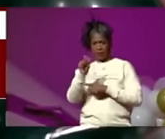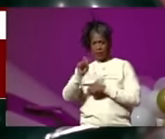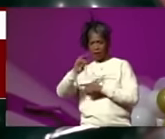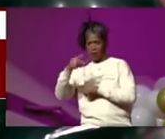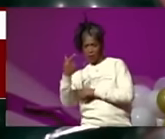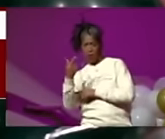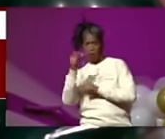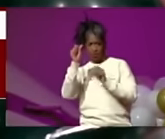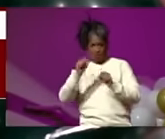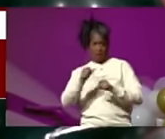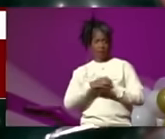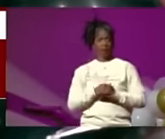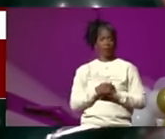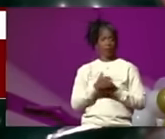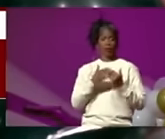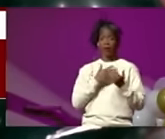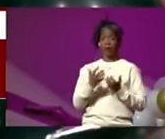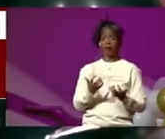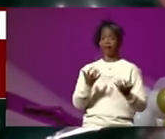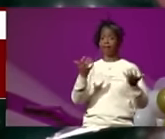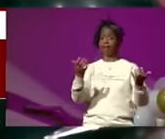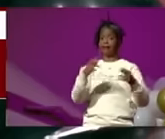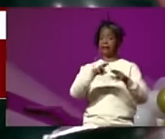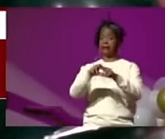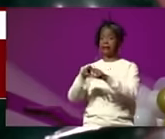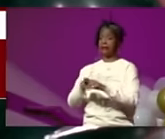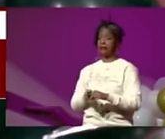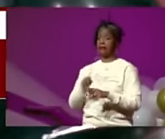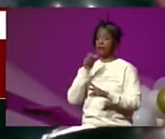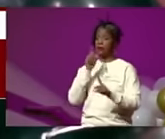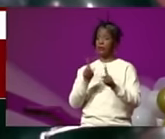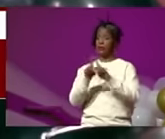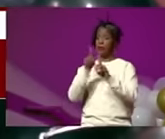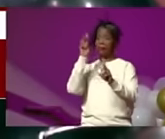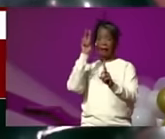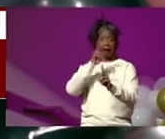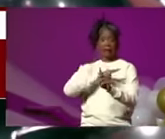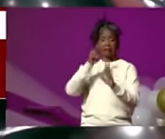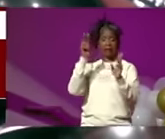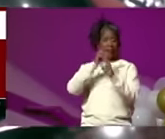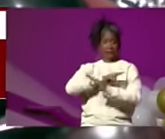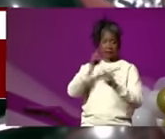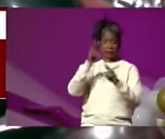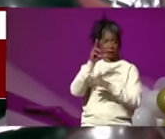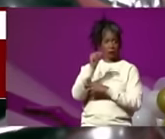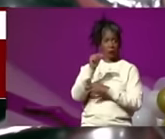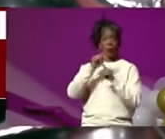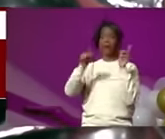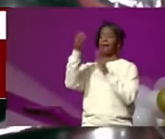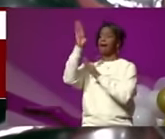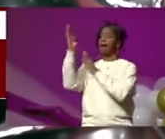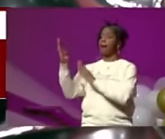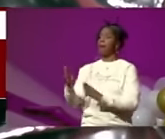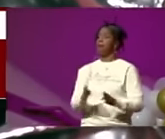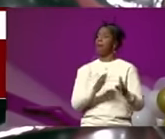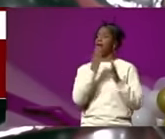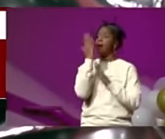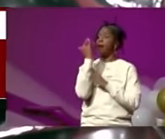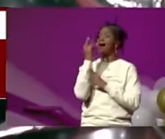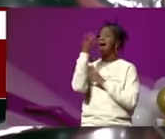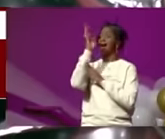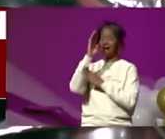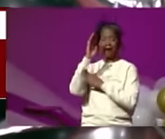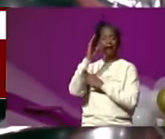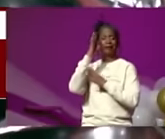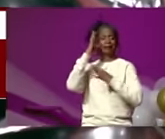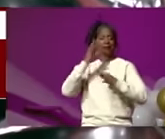it today. If you're in the house, you ain't here by accident. God planned it because God wants you to have a relationship with that child